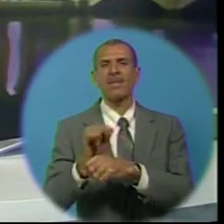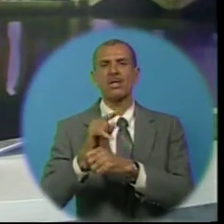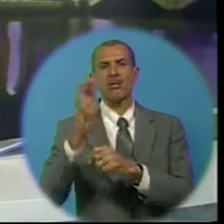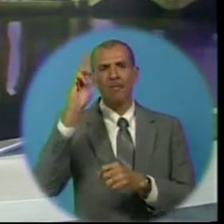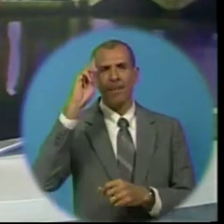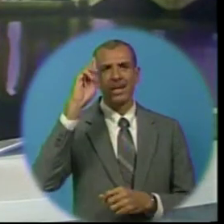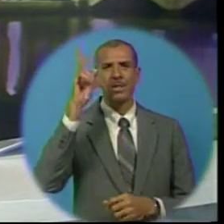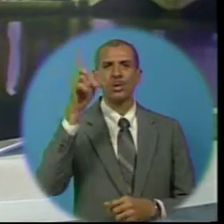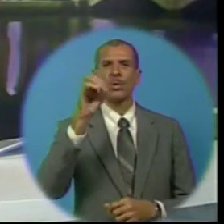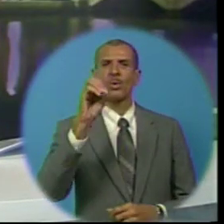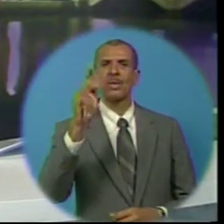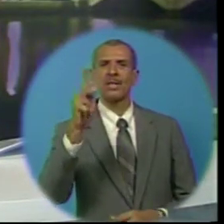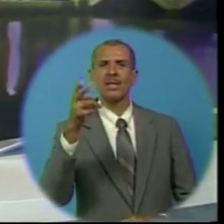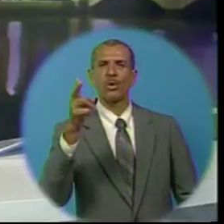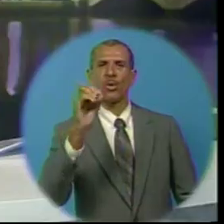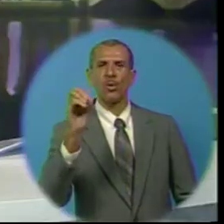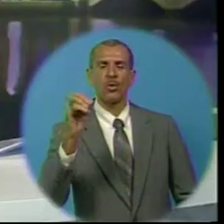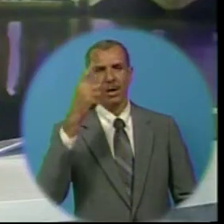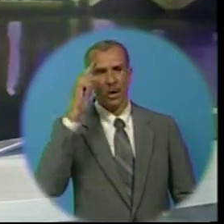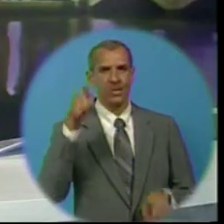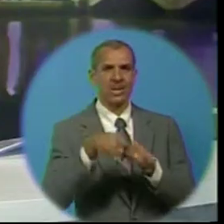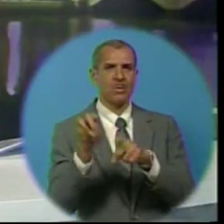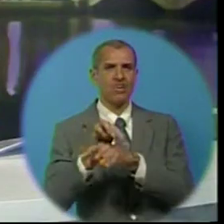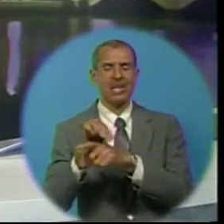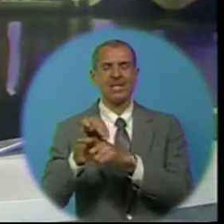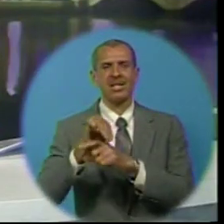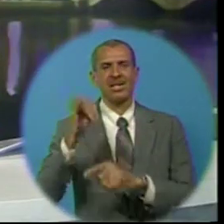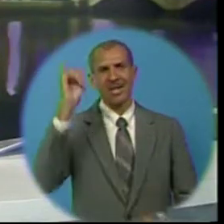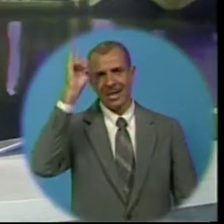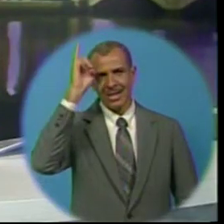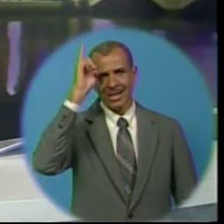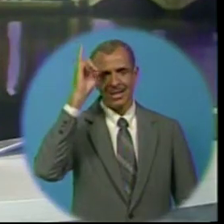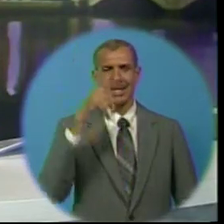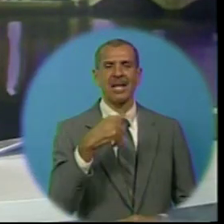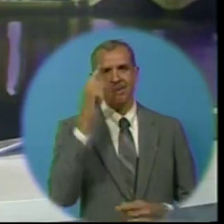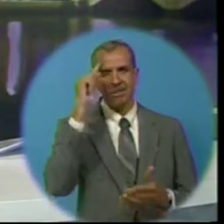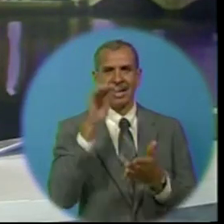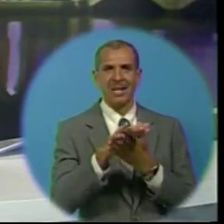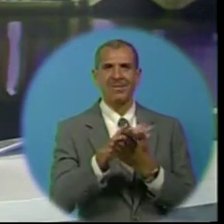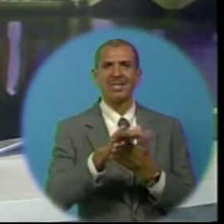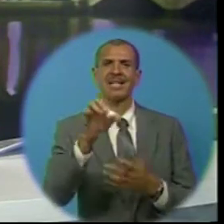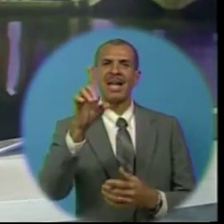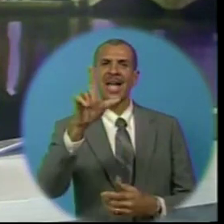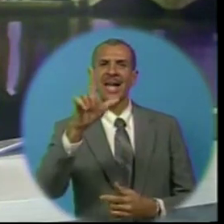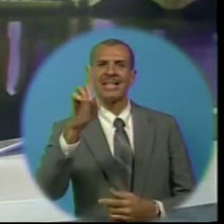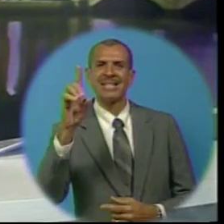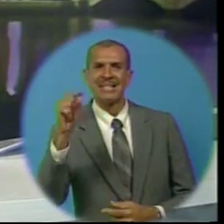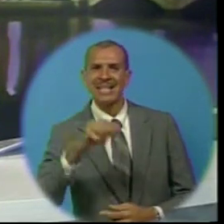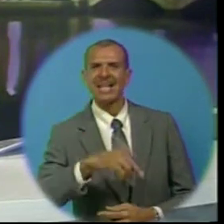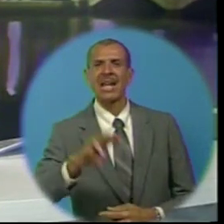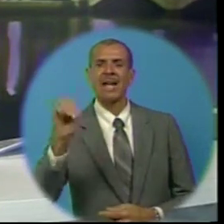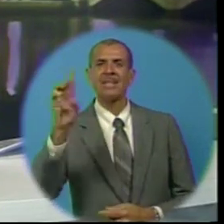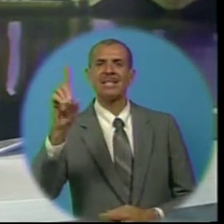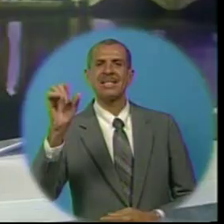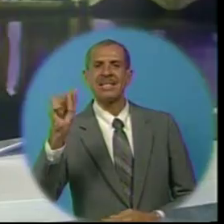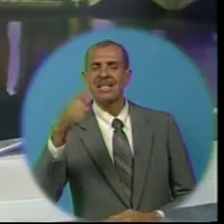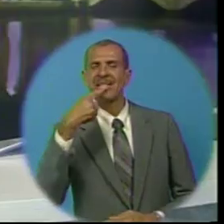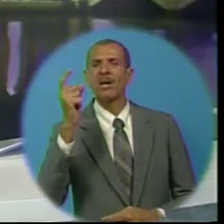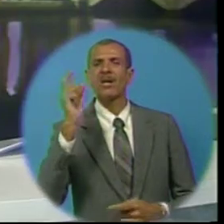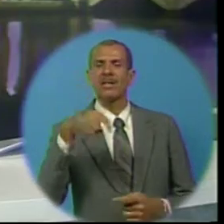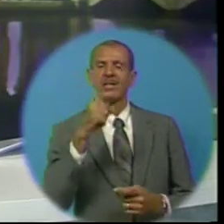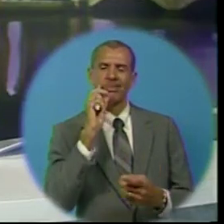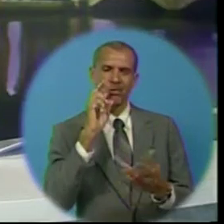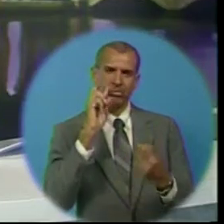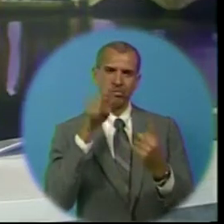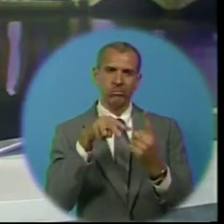Ramesh Duku, agrees with Minister Innes of Barbados. He believes that the LDC and MDC terms now need to be